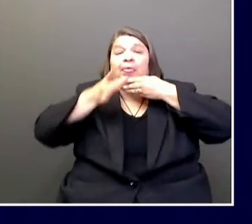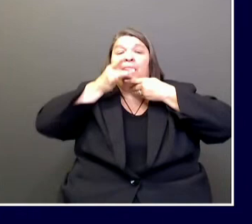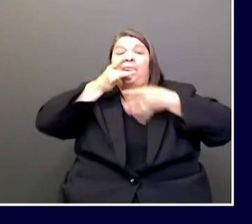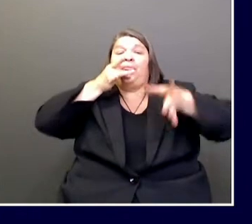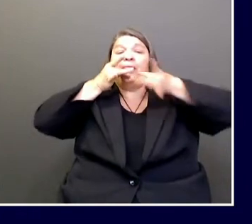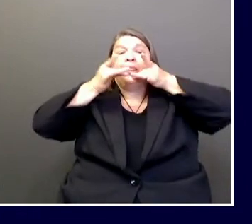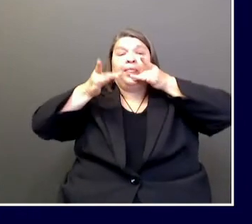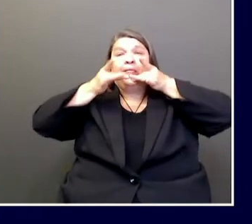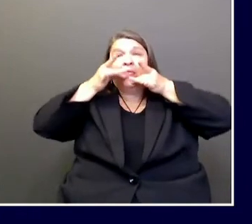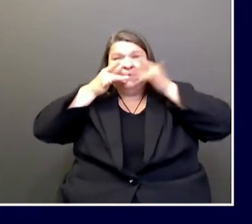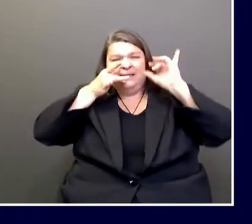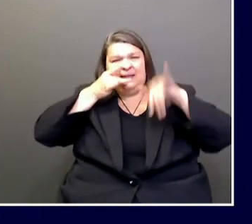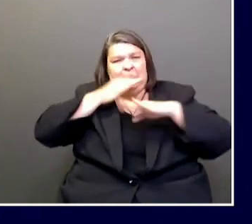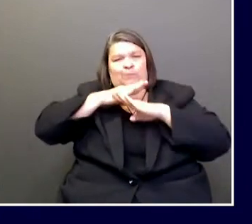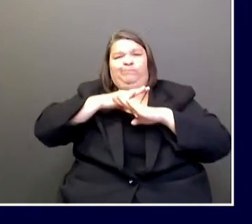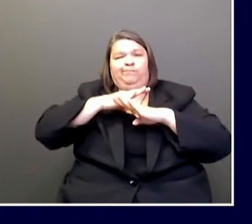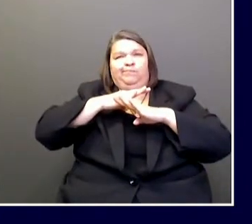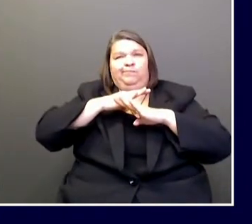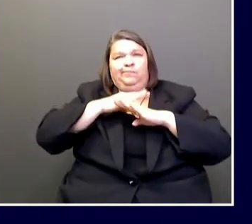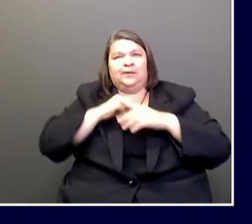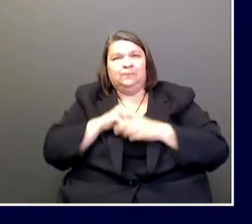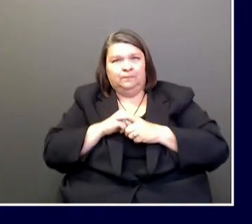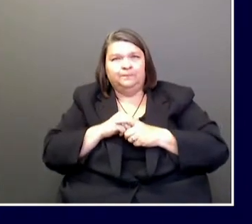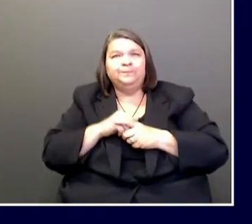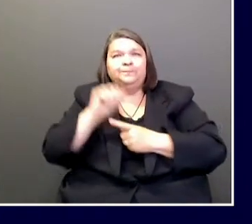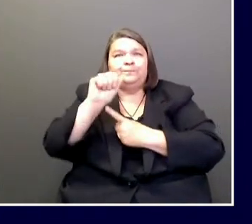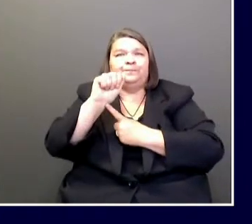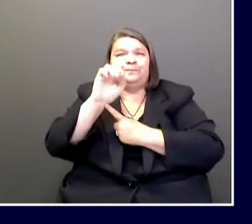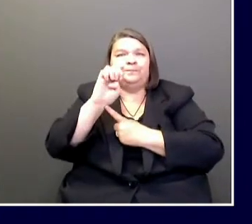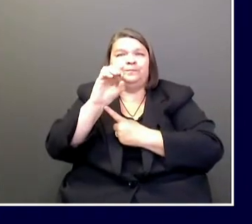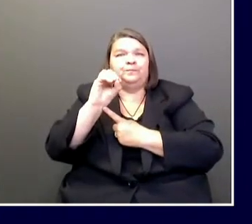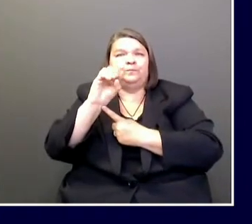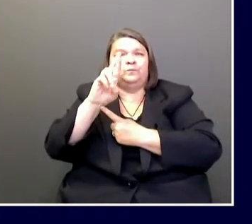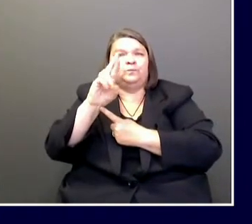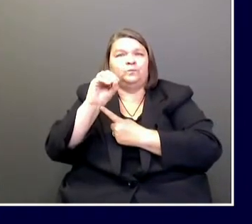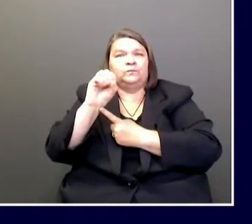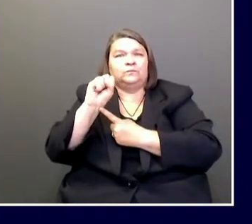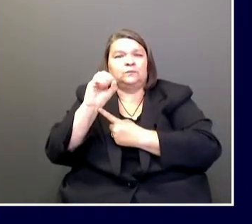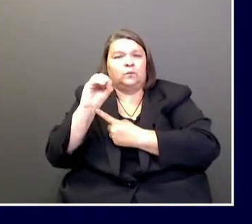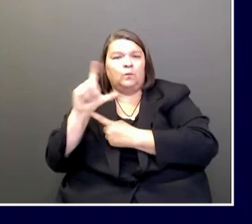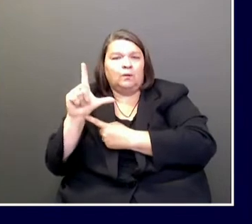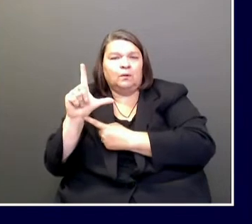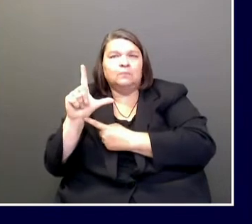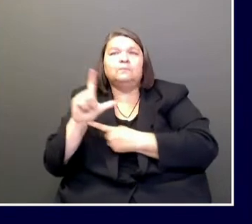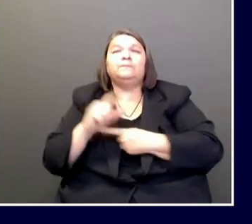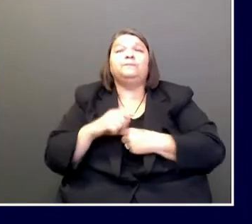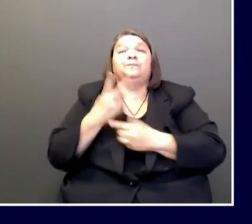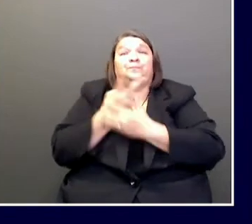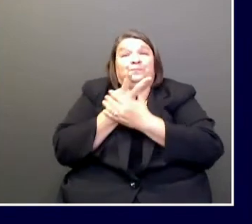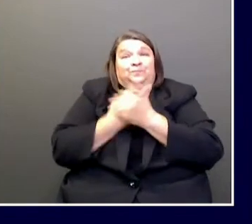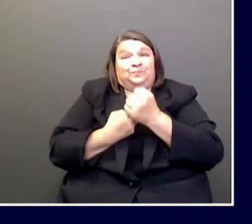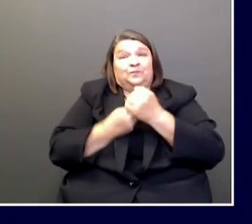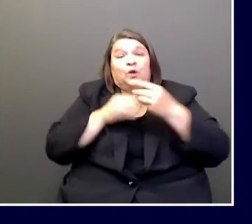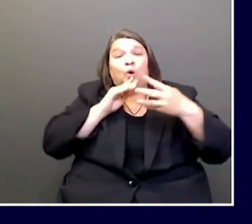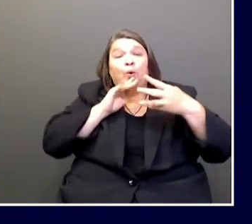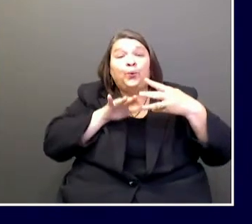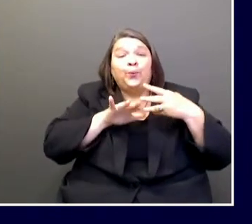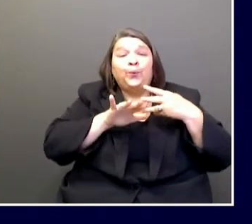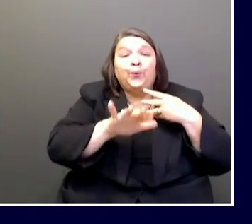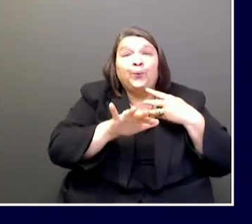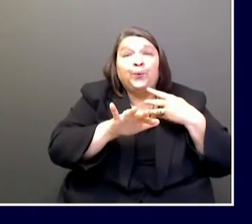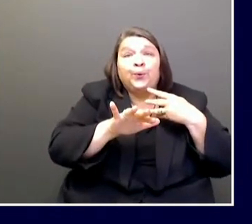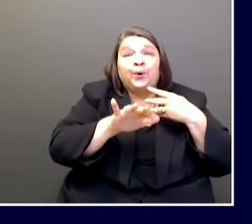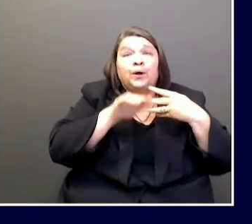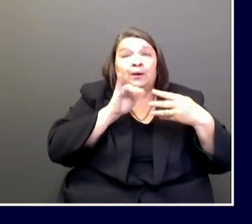droplets. And the masks block that. They block you from exhaling it or also inhaling it. And that's the fundamental mechanism